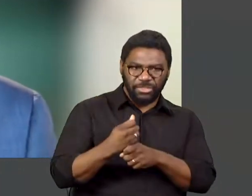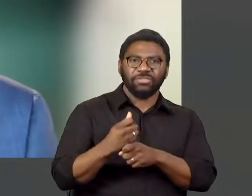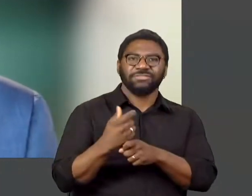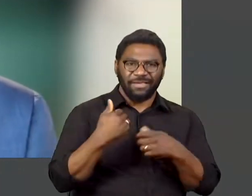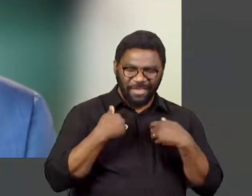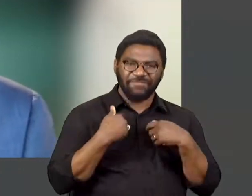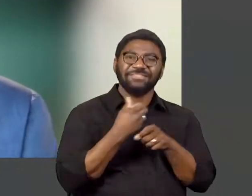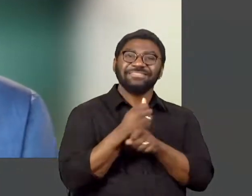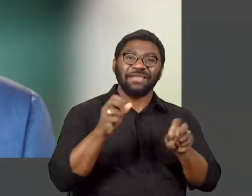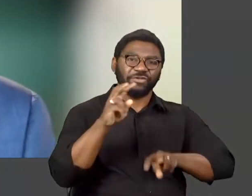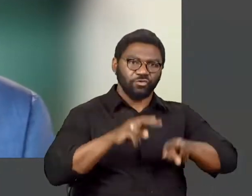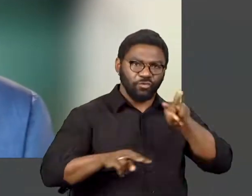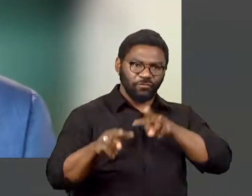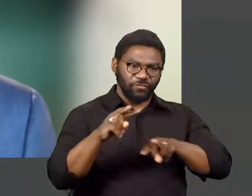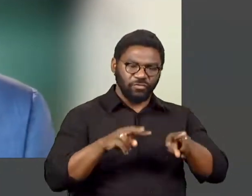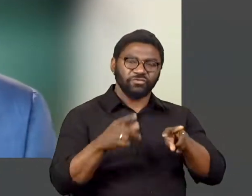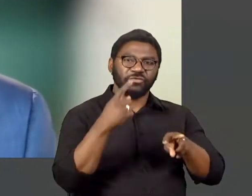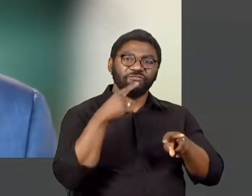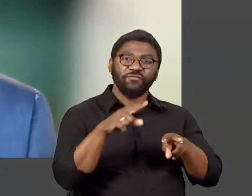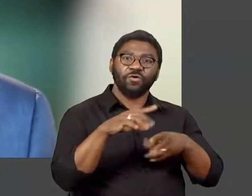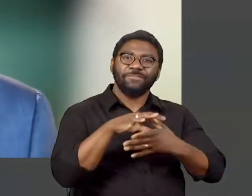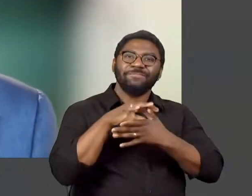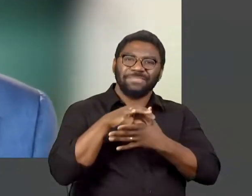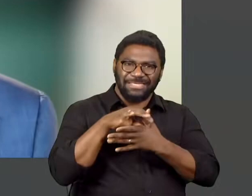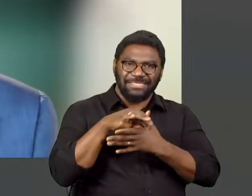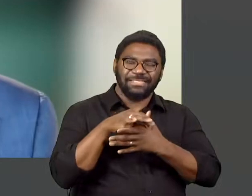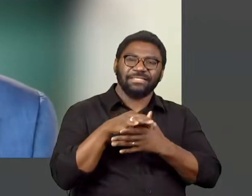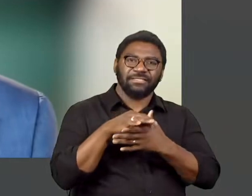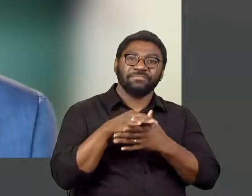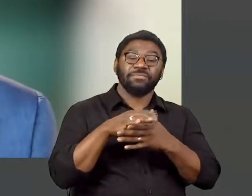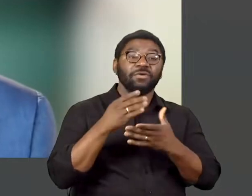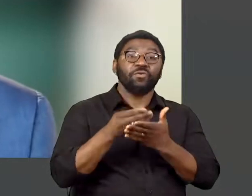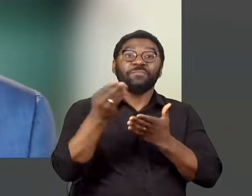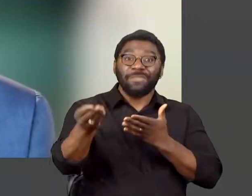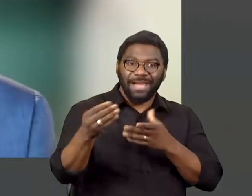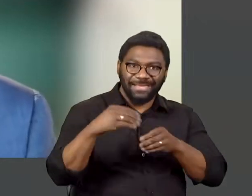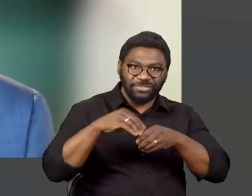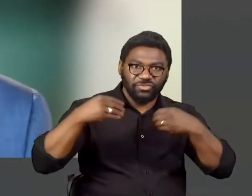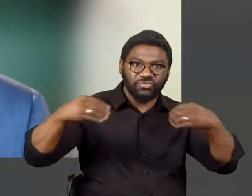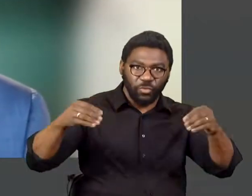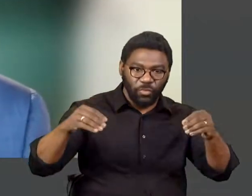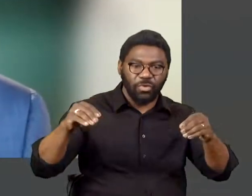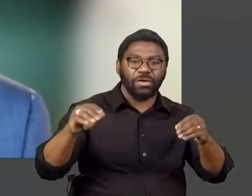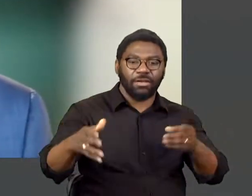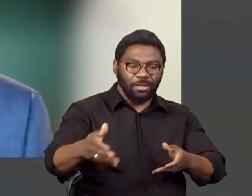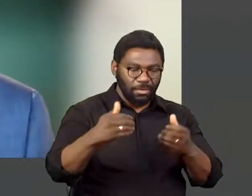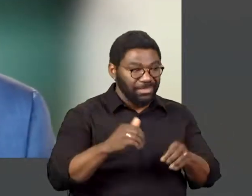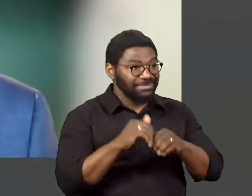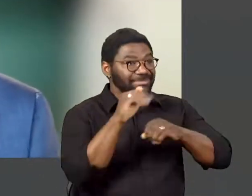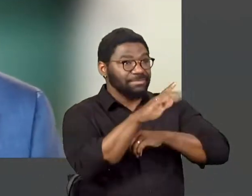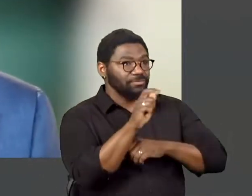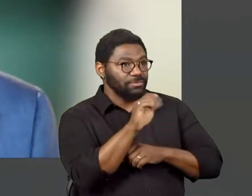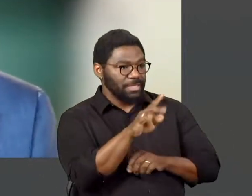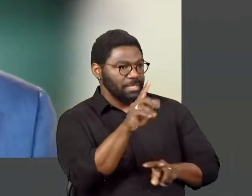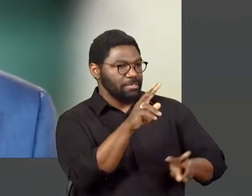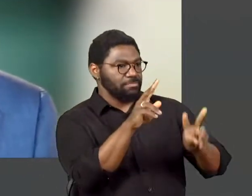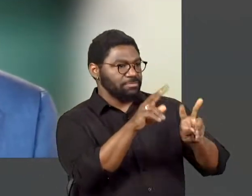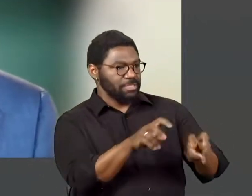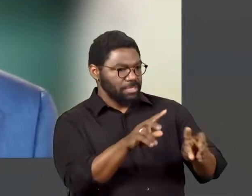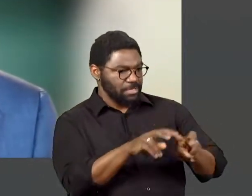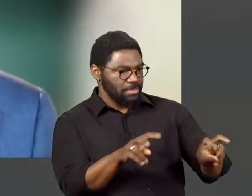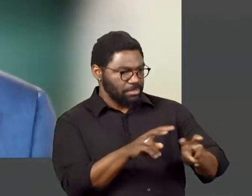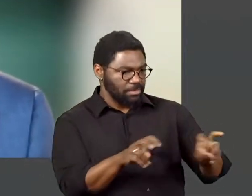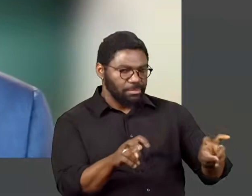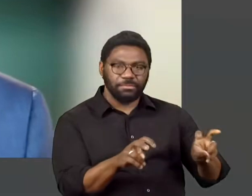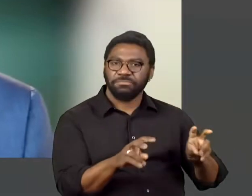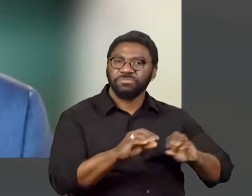of retail meat products, purchasing products from the meat departments at grocery stores across the country and submitting them for testing. Likewise,